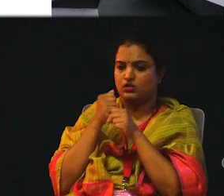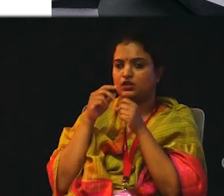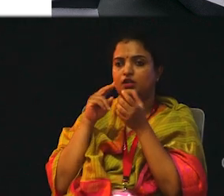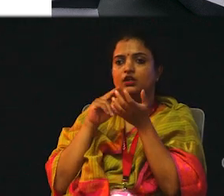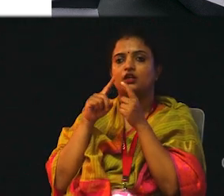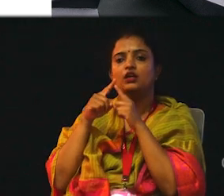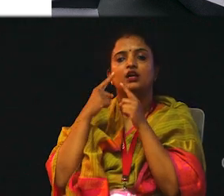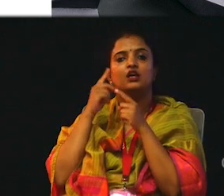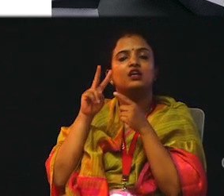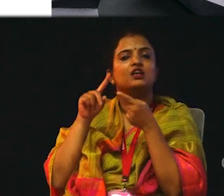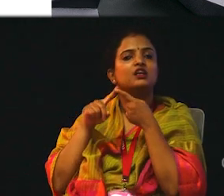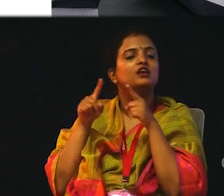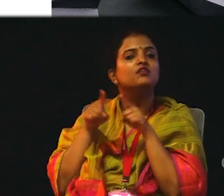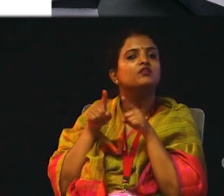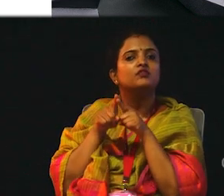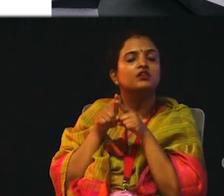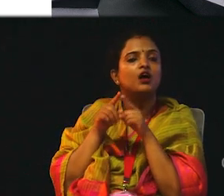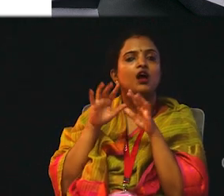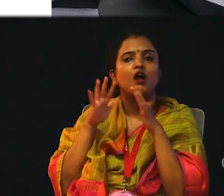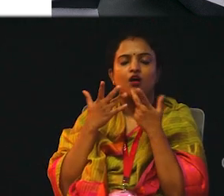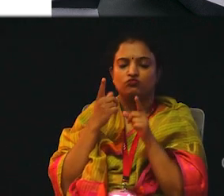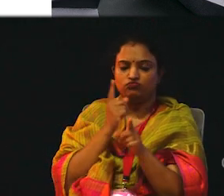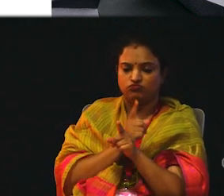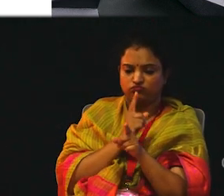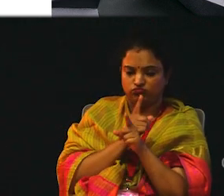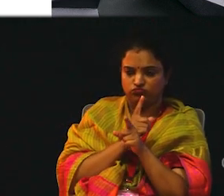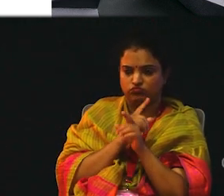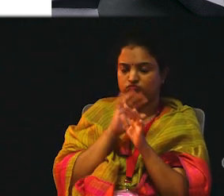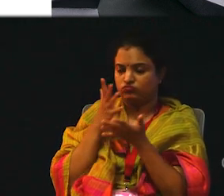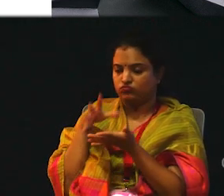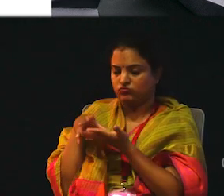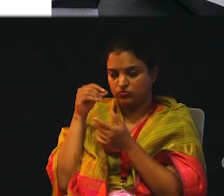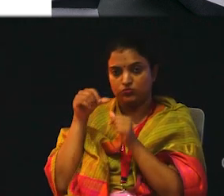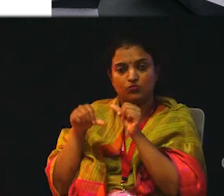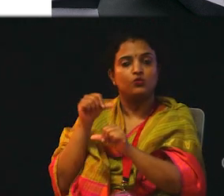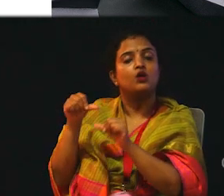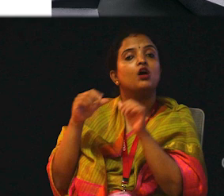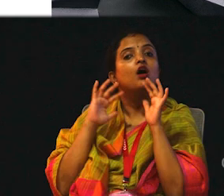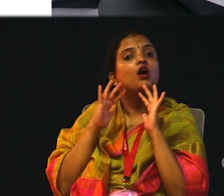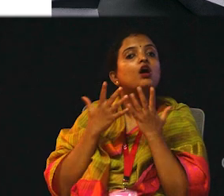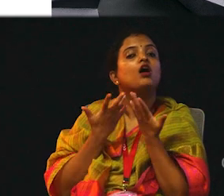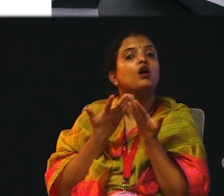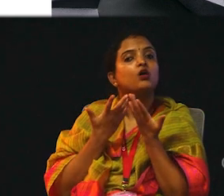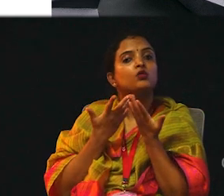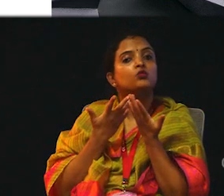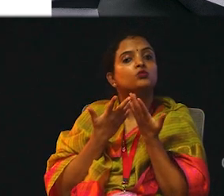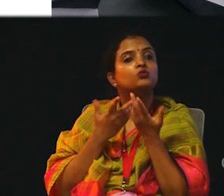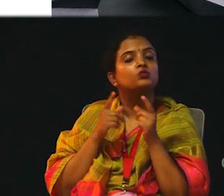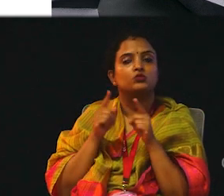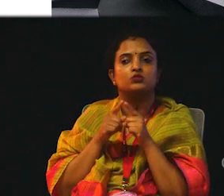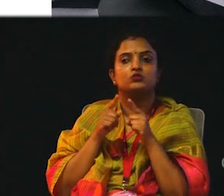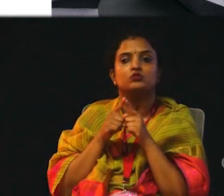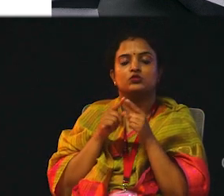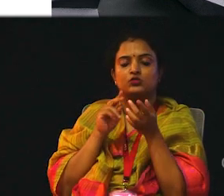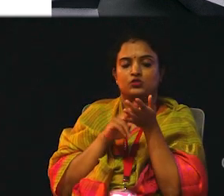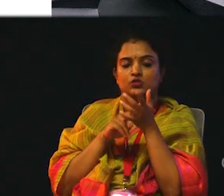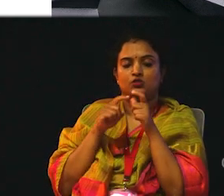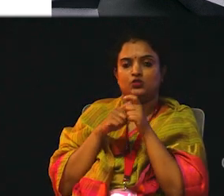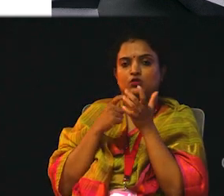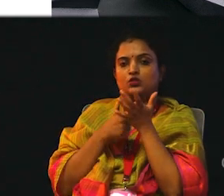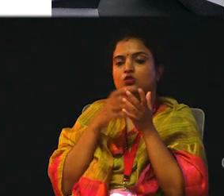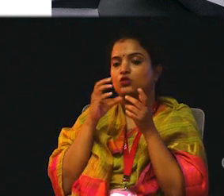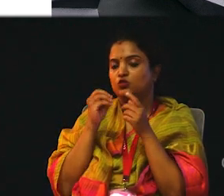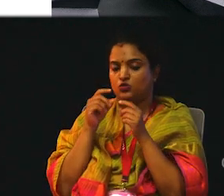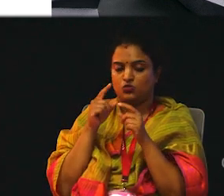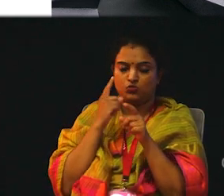occur? How can teachers be effective in this process? How can teachers use new approaches to teaching